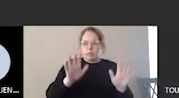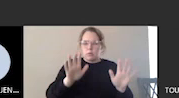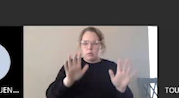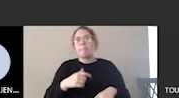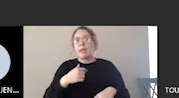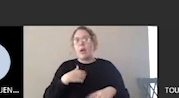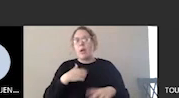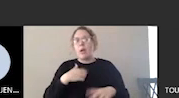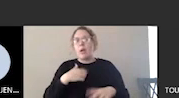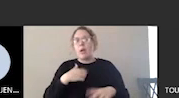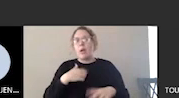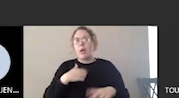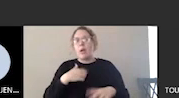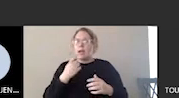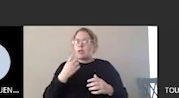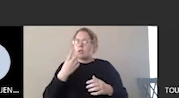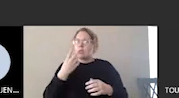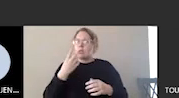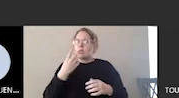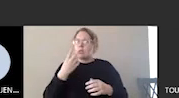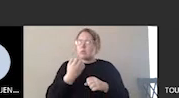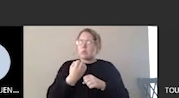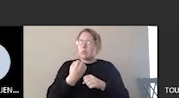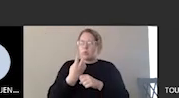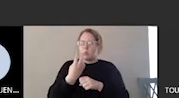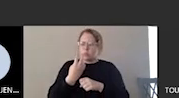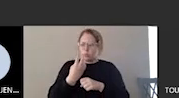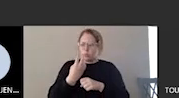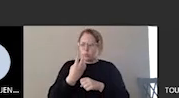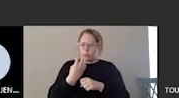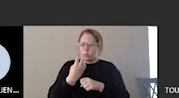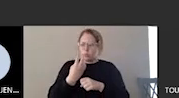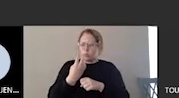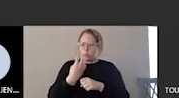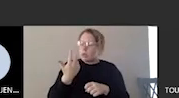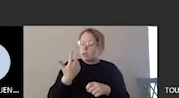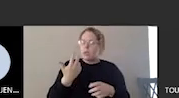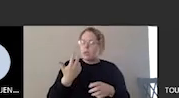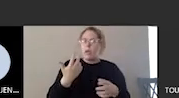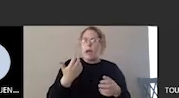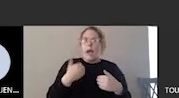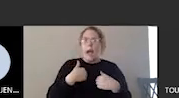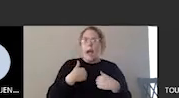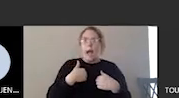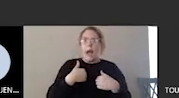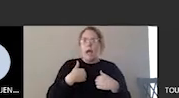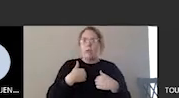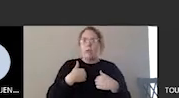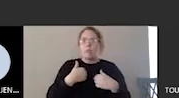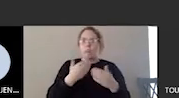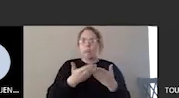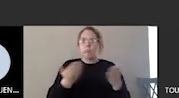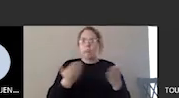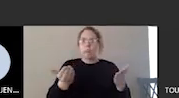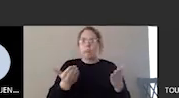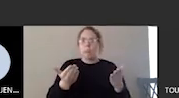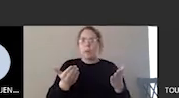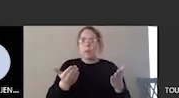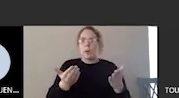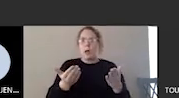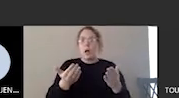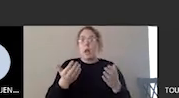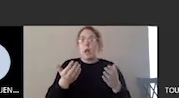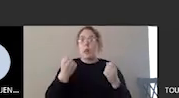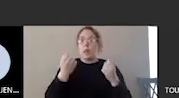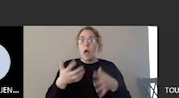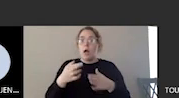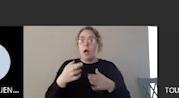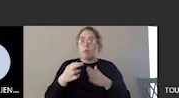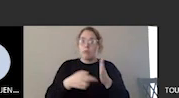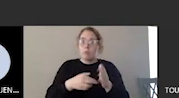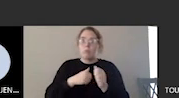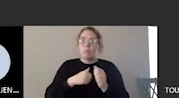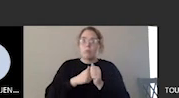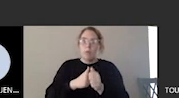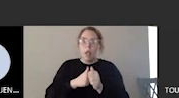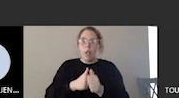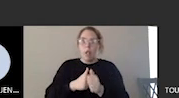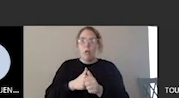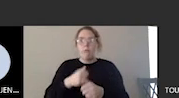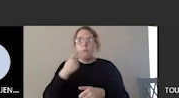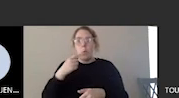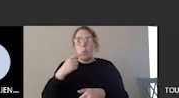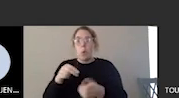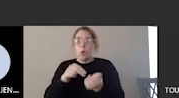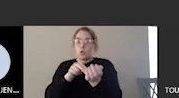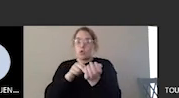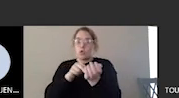maybe 3 years ago. They had a manual with a bunch of procedures for nurses. Specifically, it